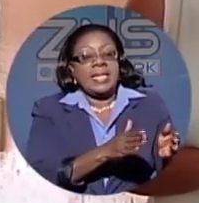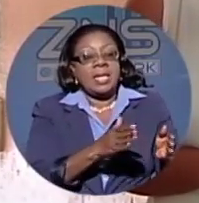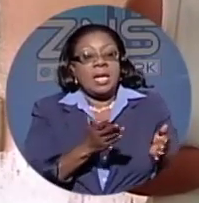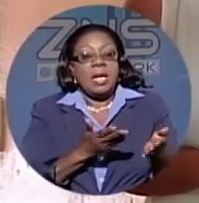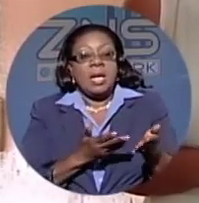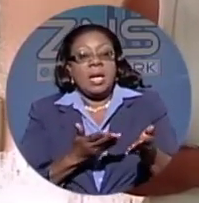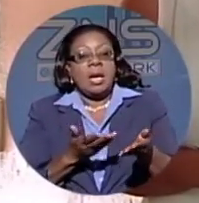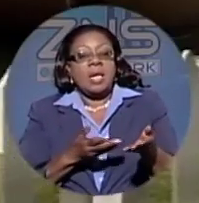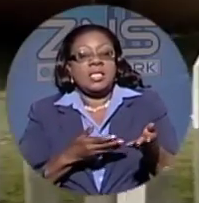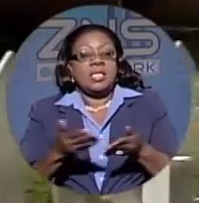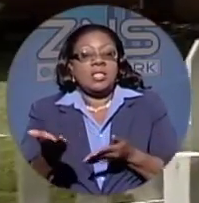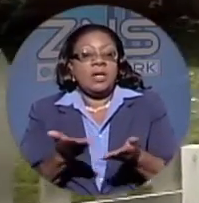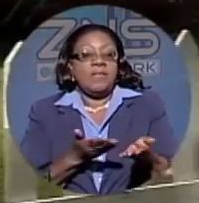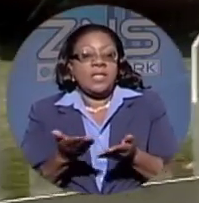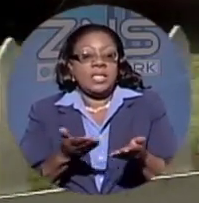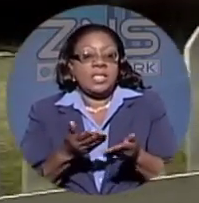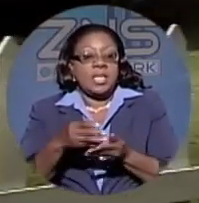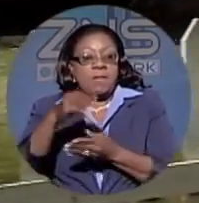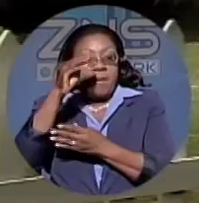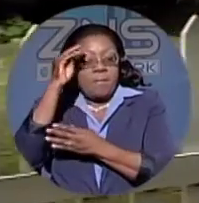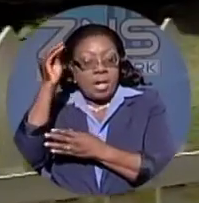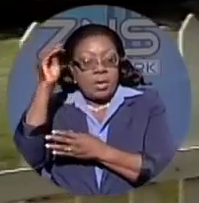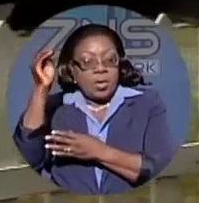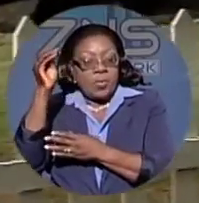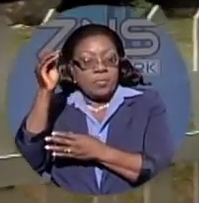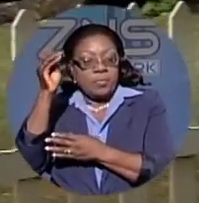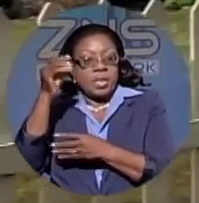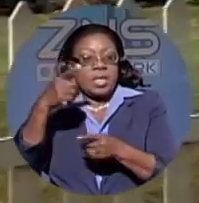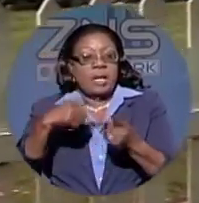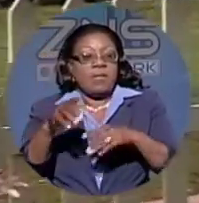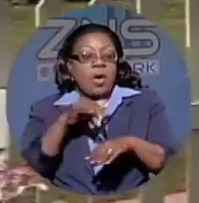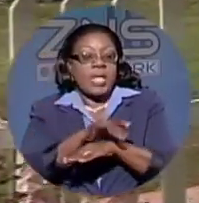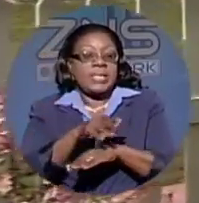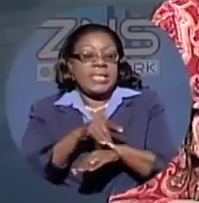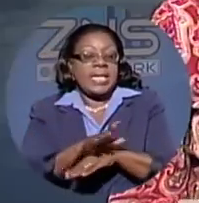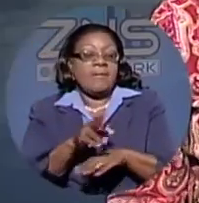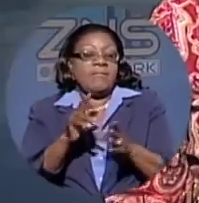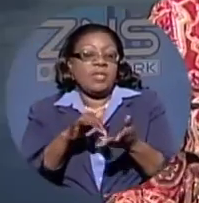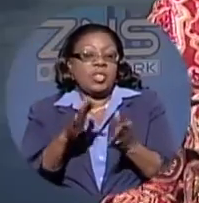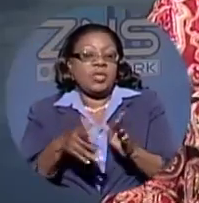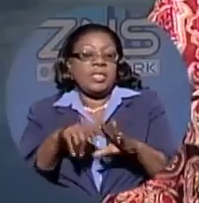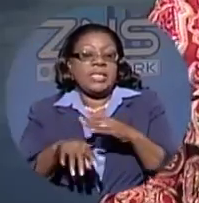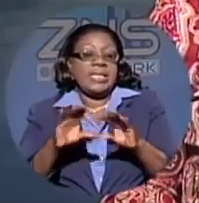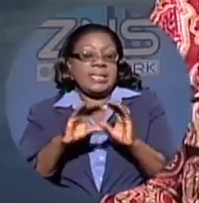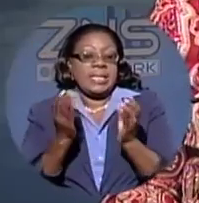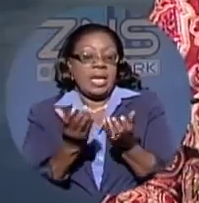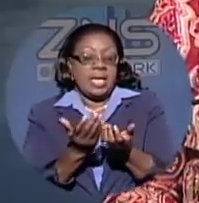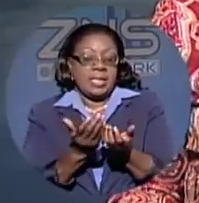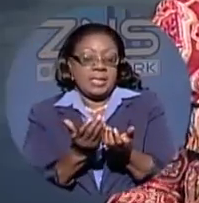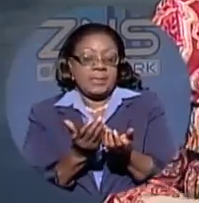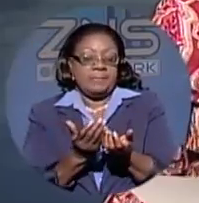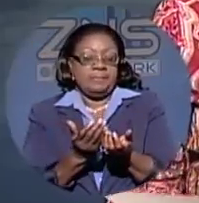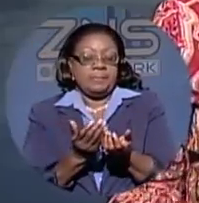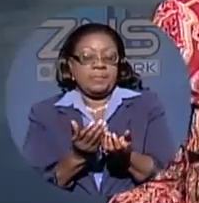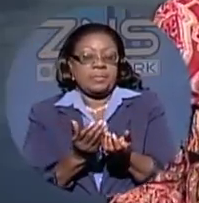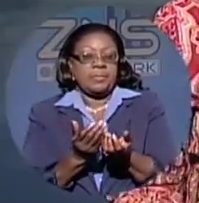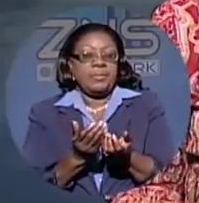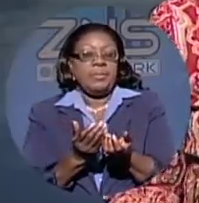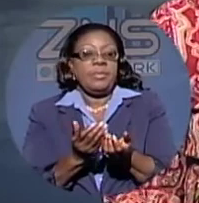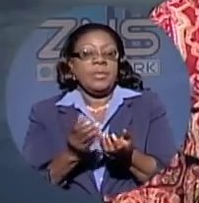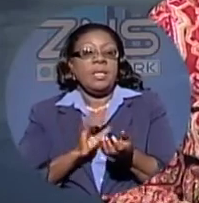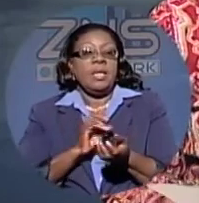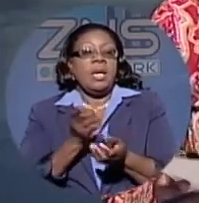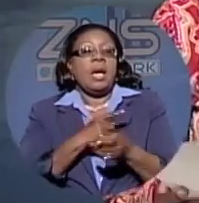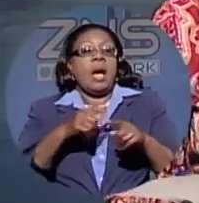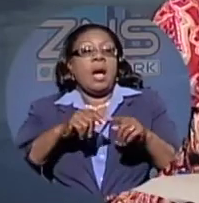ongoing counseling for students who were in his class. Cyan Thompson, ZNS News. Well, our news team took to the streets this